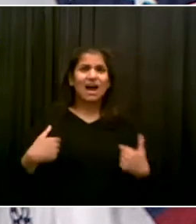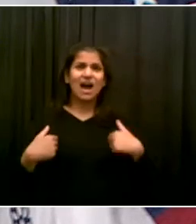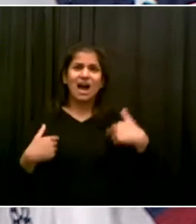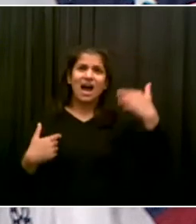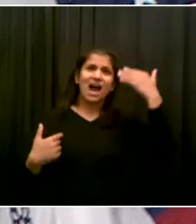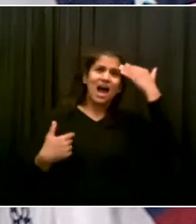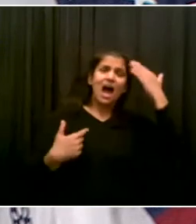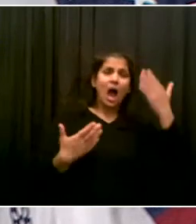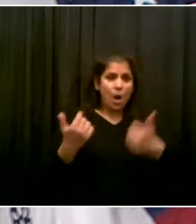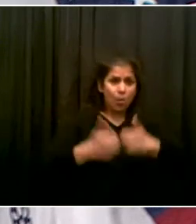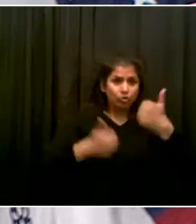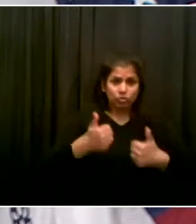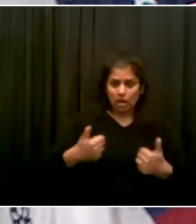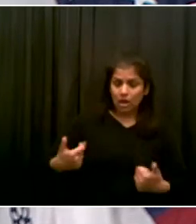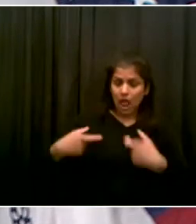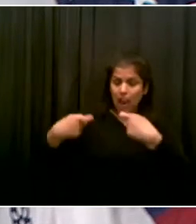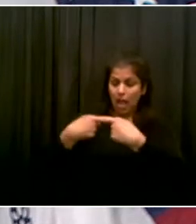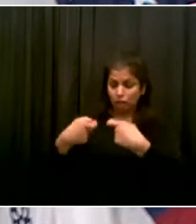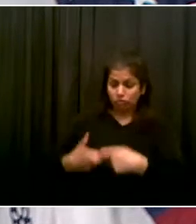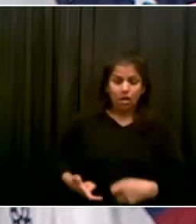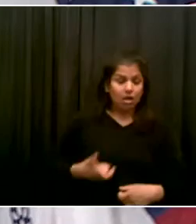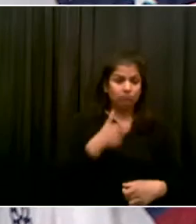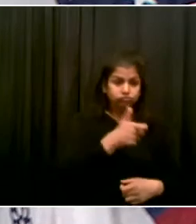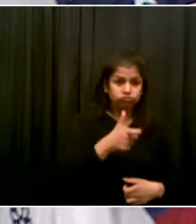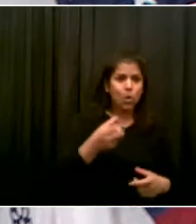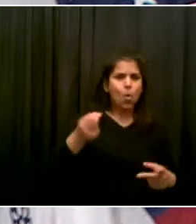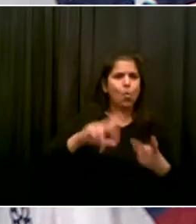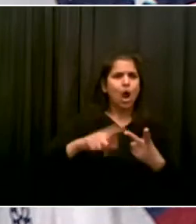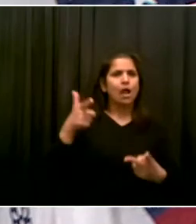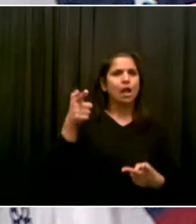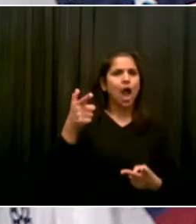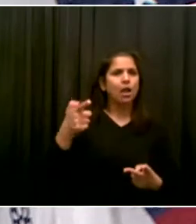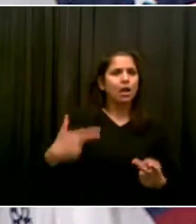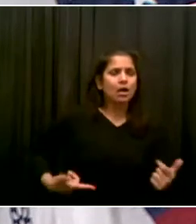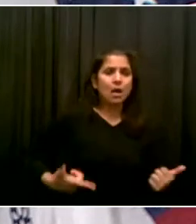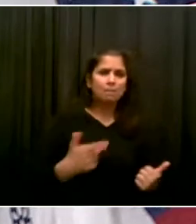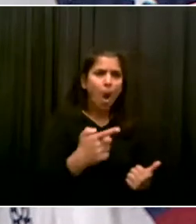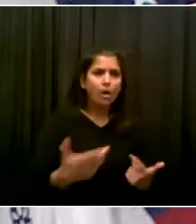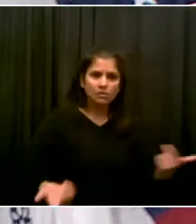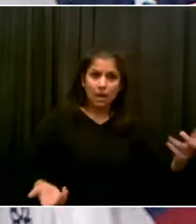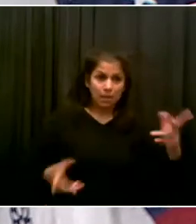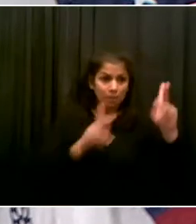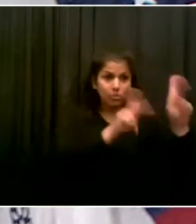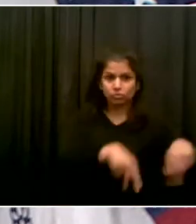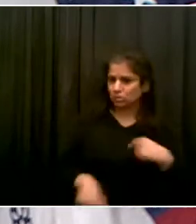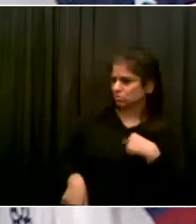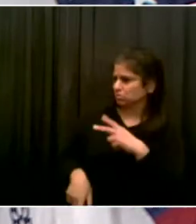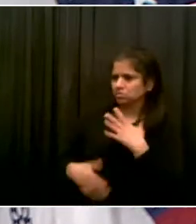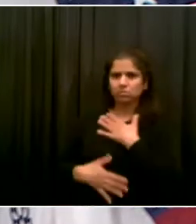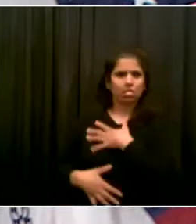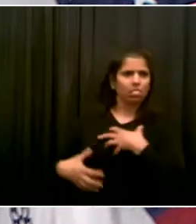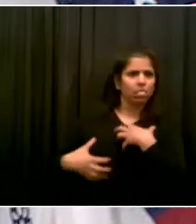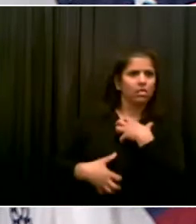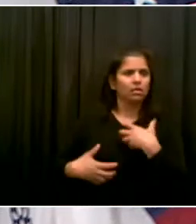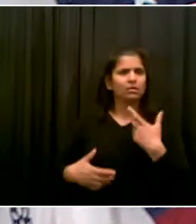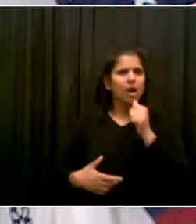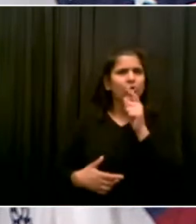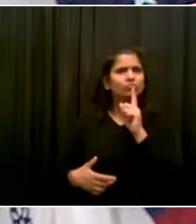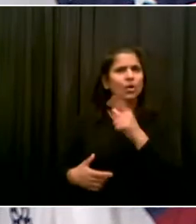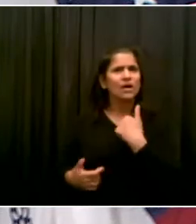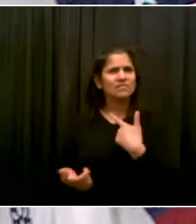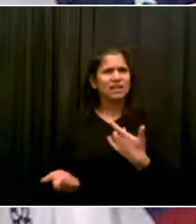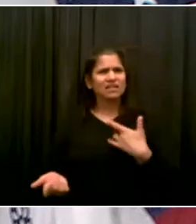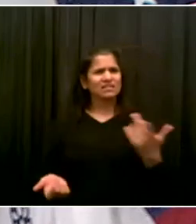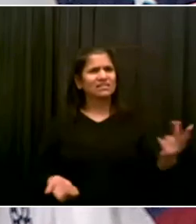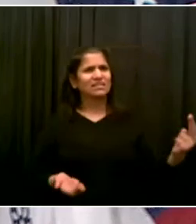with. So I think what happened in Minnesota is horrifying, and it's just this horrible, like, when